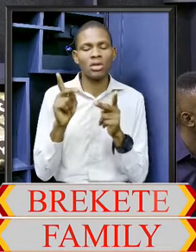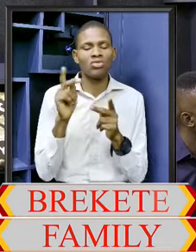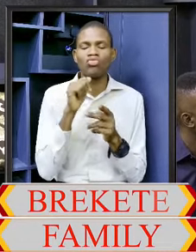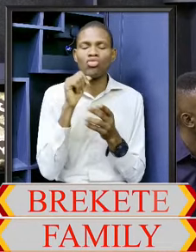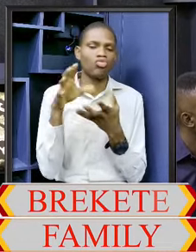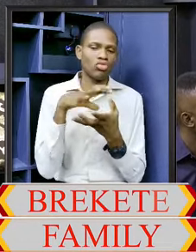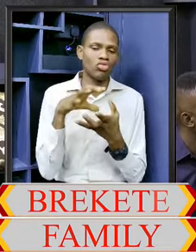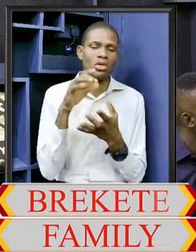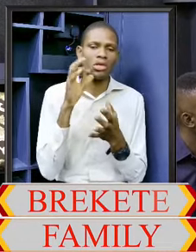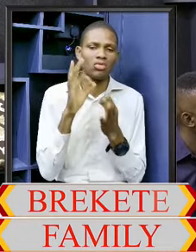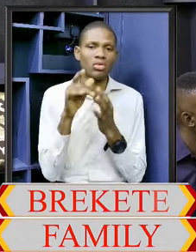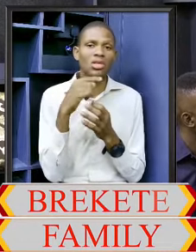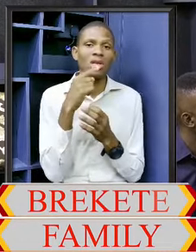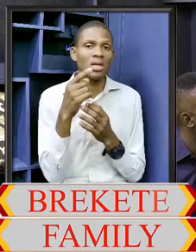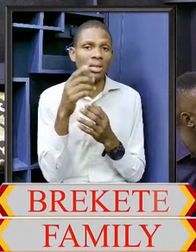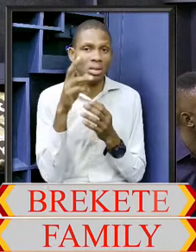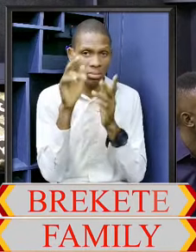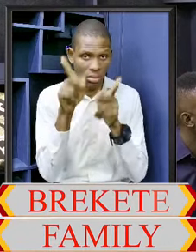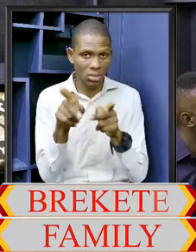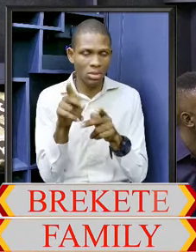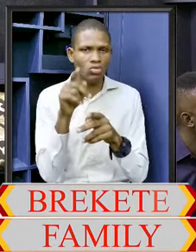confused if you tell them work hard.